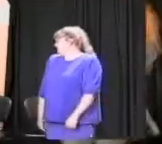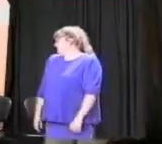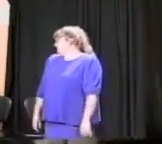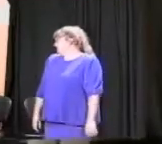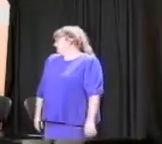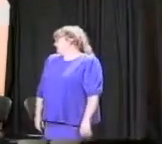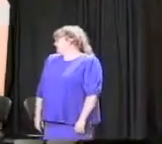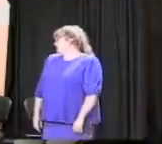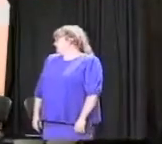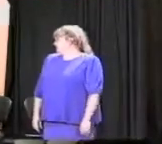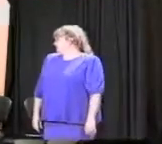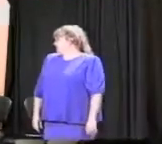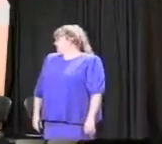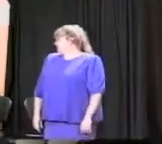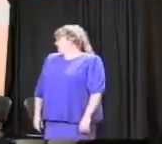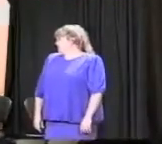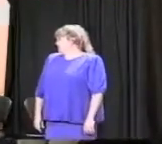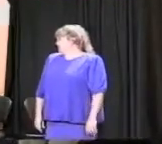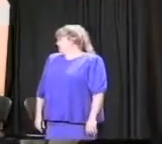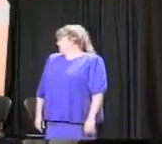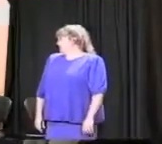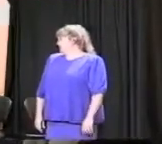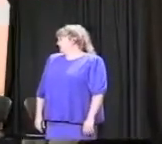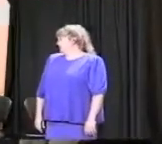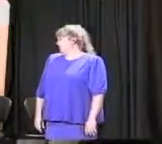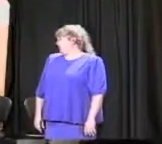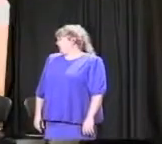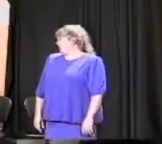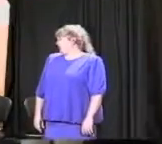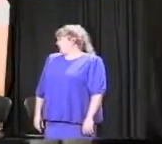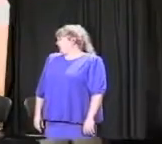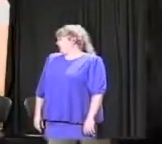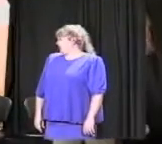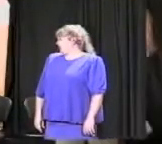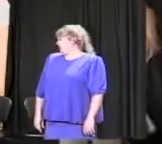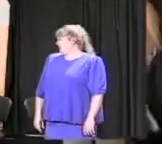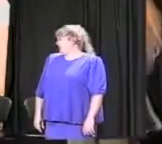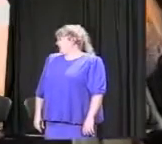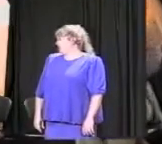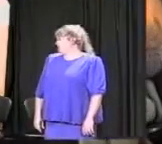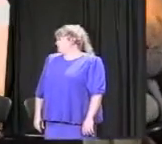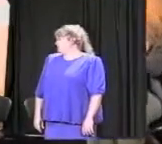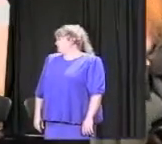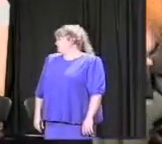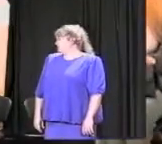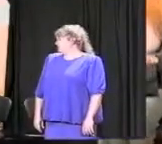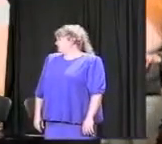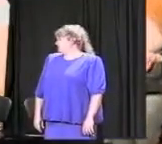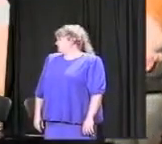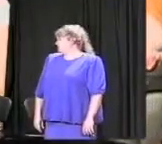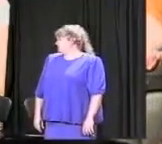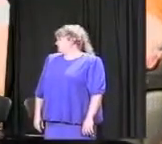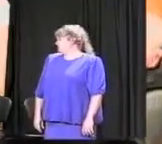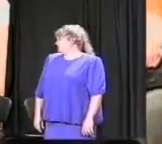confinement, that's sensory deprivation. Physical, emotional, psychological, sexual abuse, that's rape,